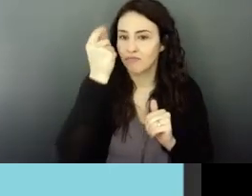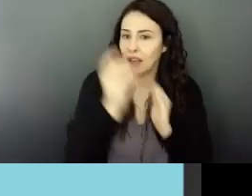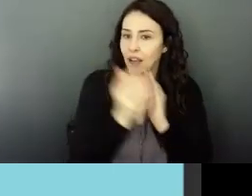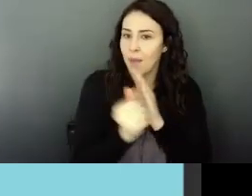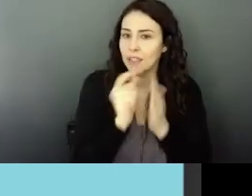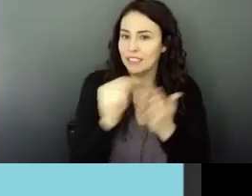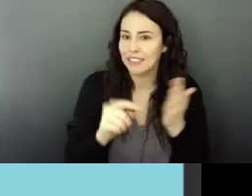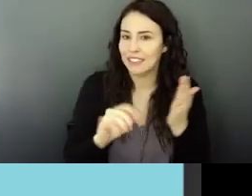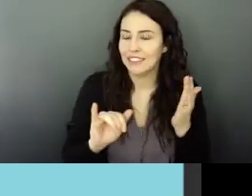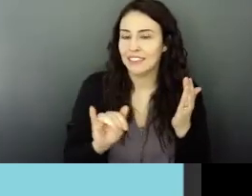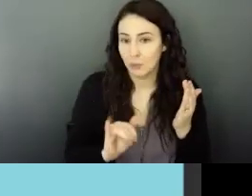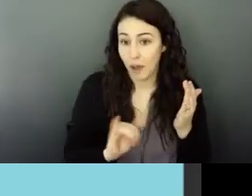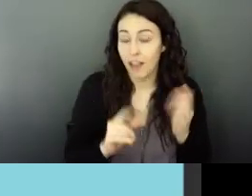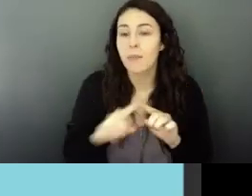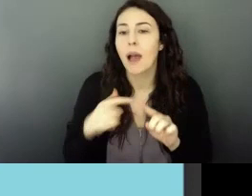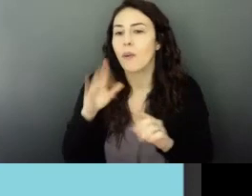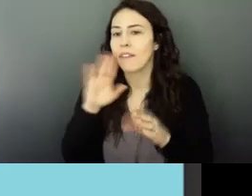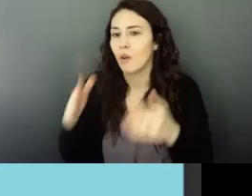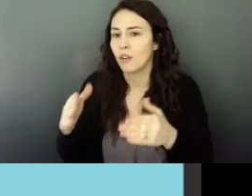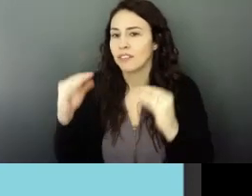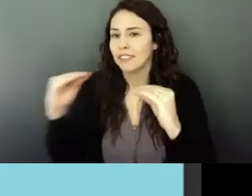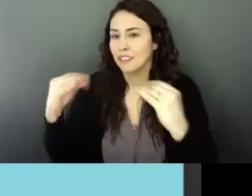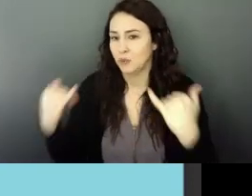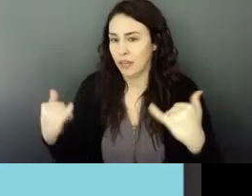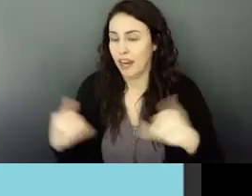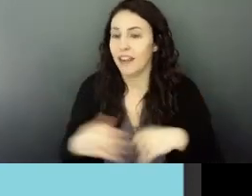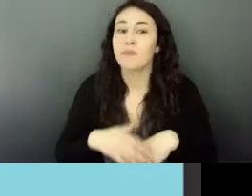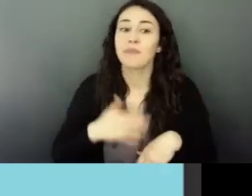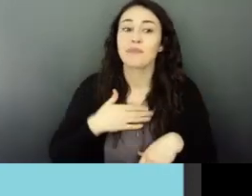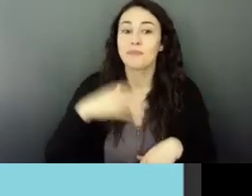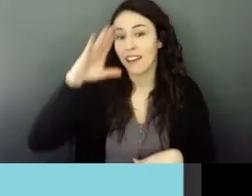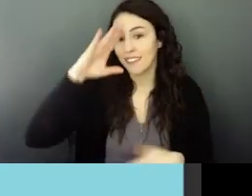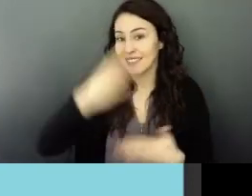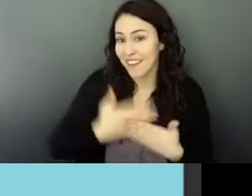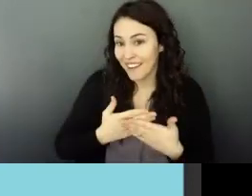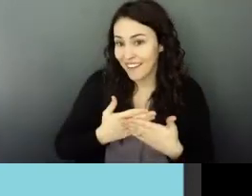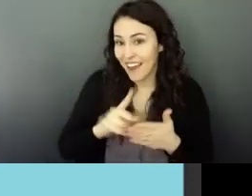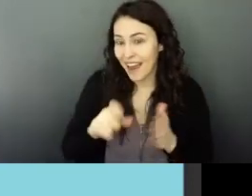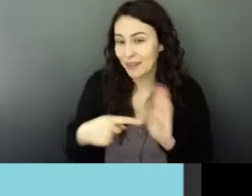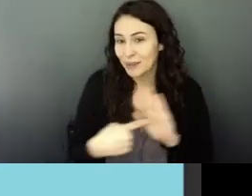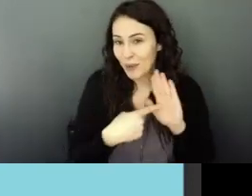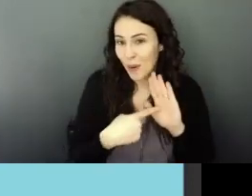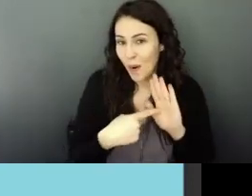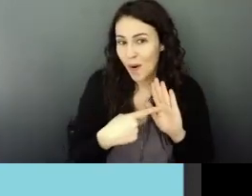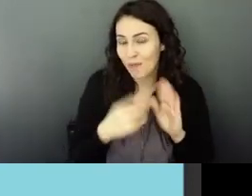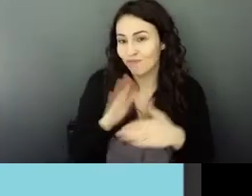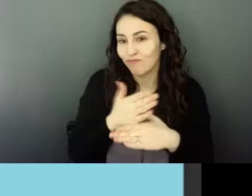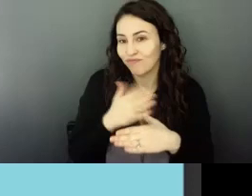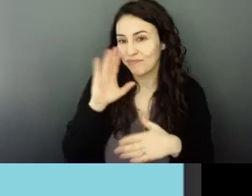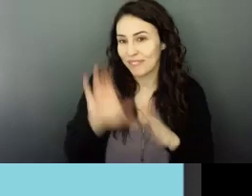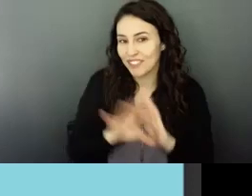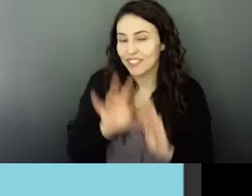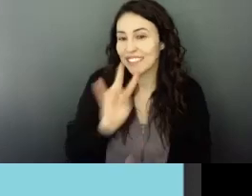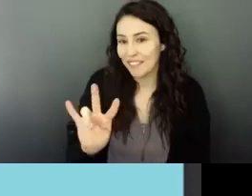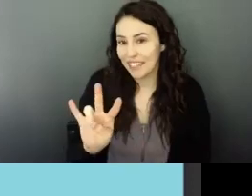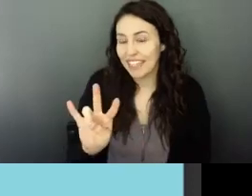today. And she shared about my family. Here's my son. I have to share a picture. I have a 7-year-old, and he's the light of